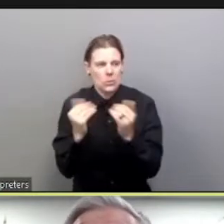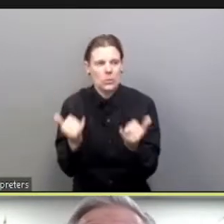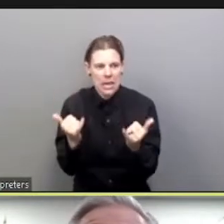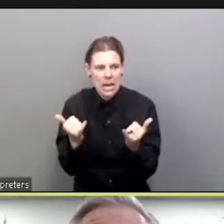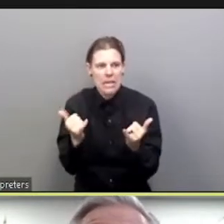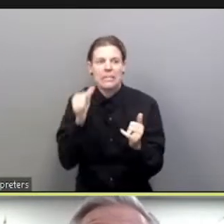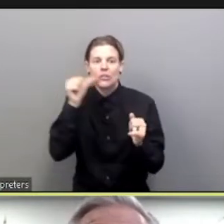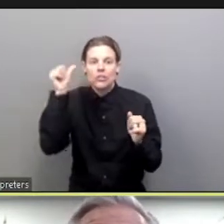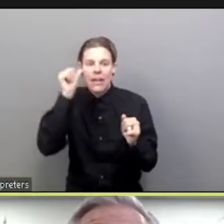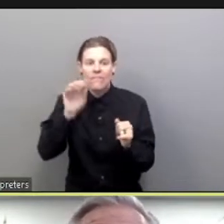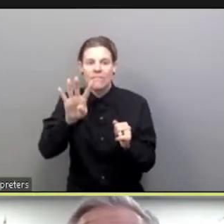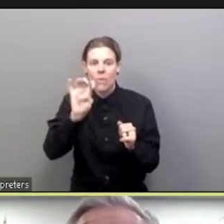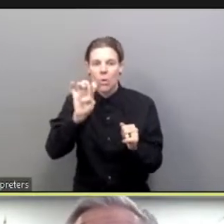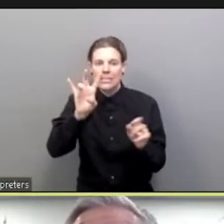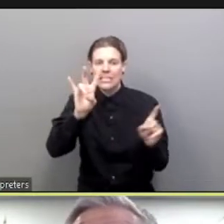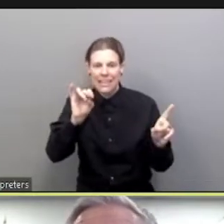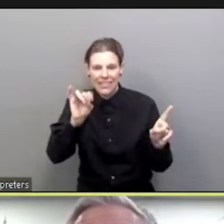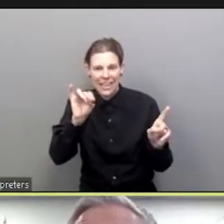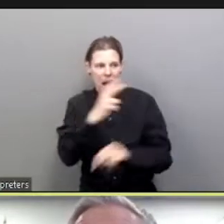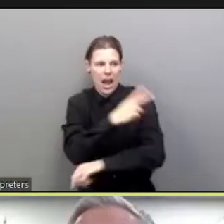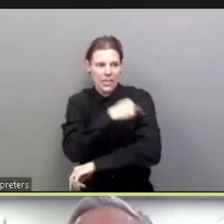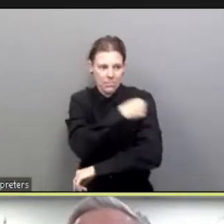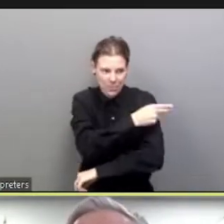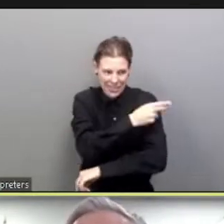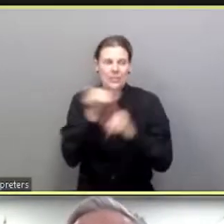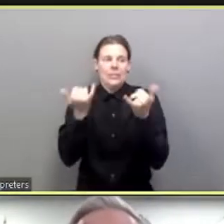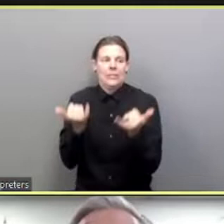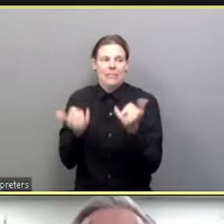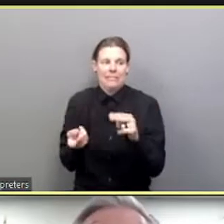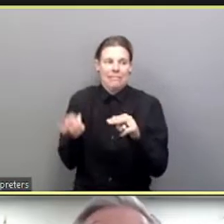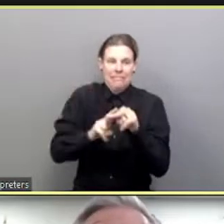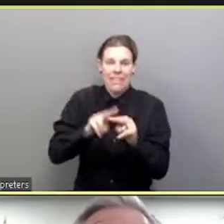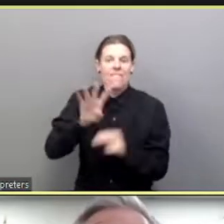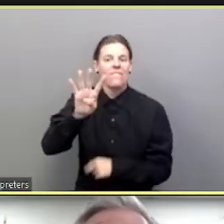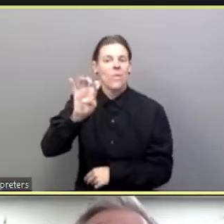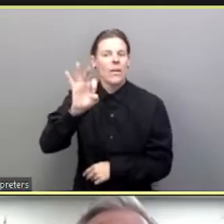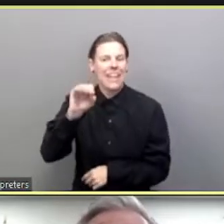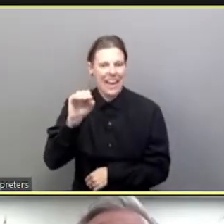Today, 490, so numbers continue to go up. Yesterday,